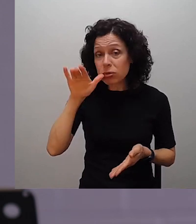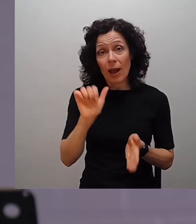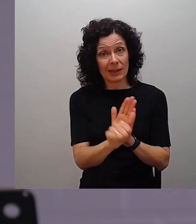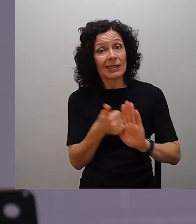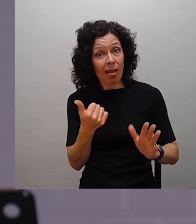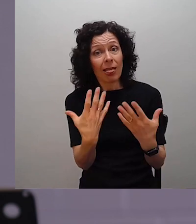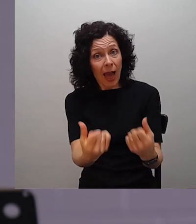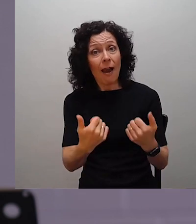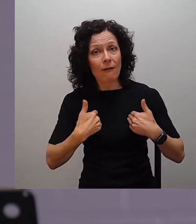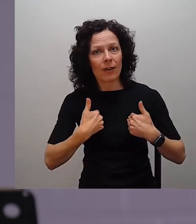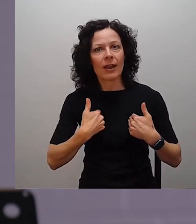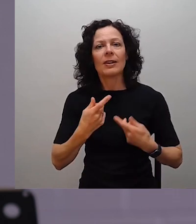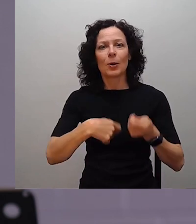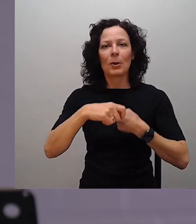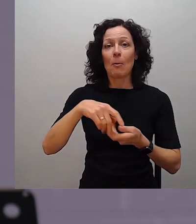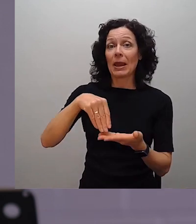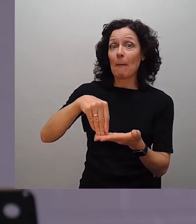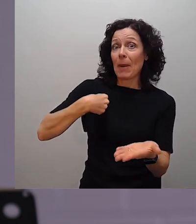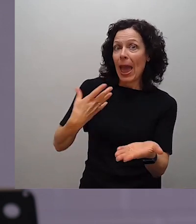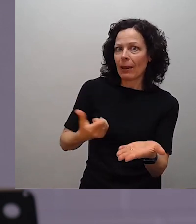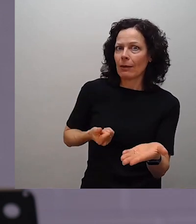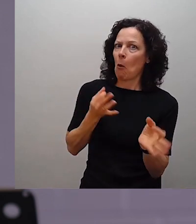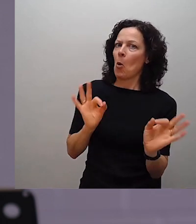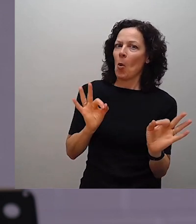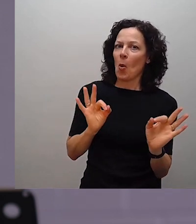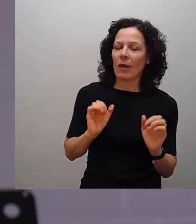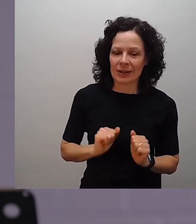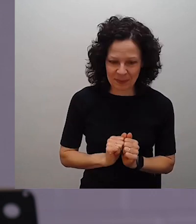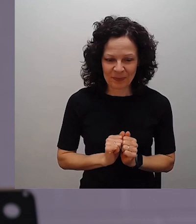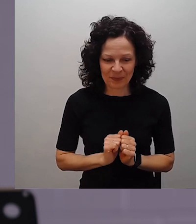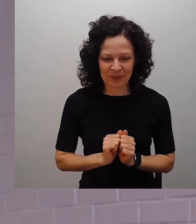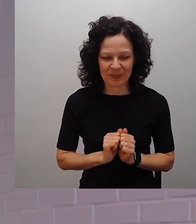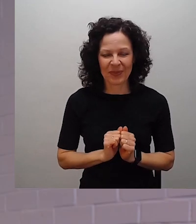good at it. So getting paid for it, it's all weird.